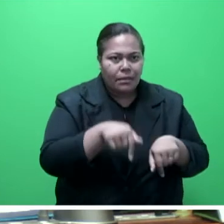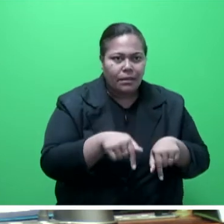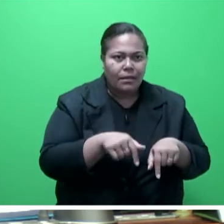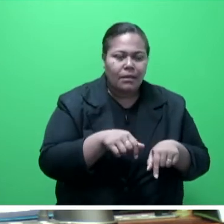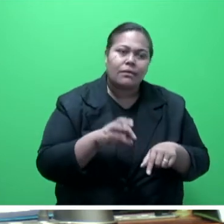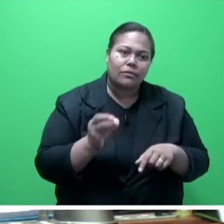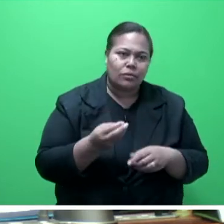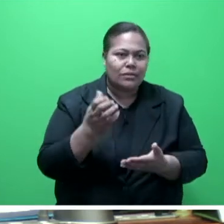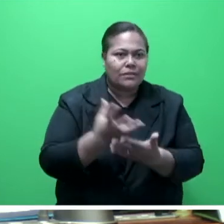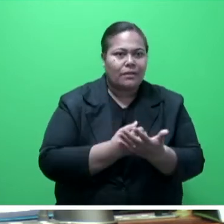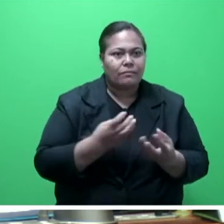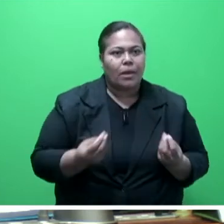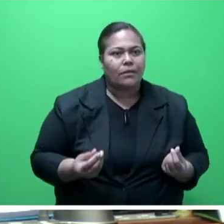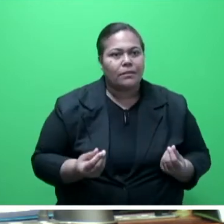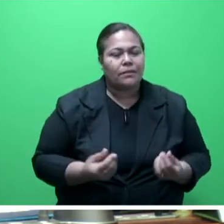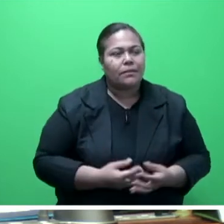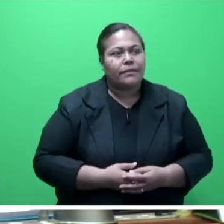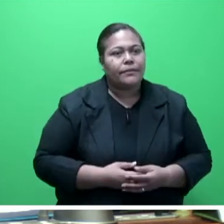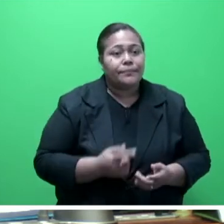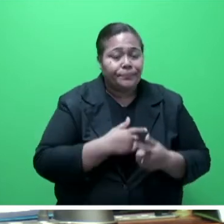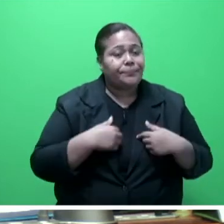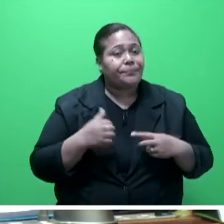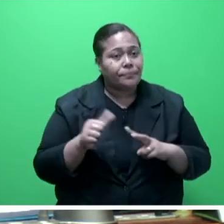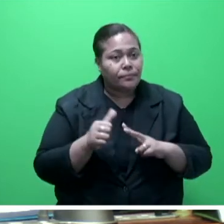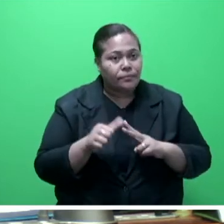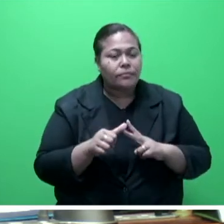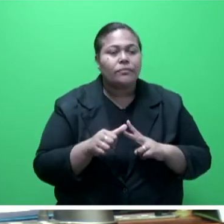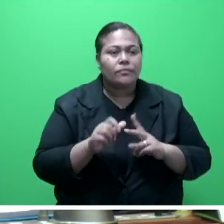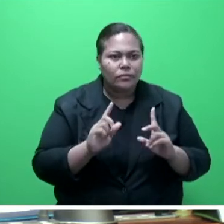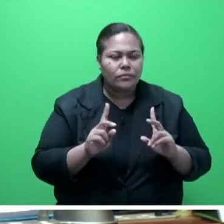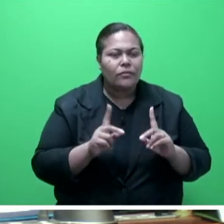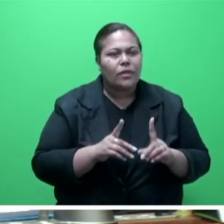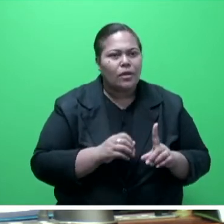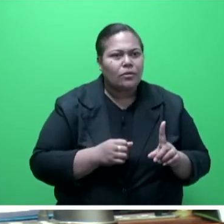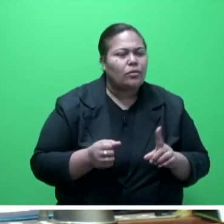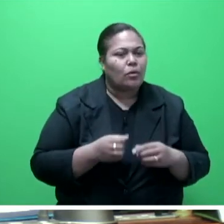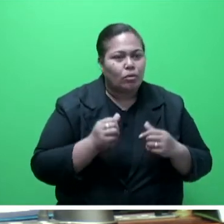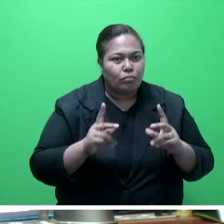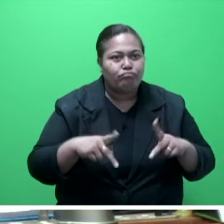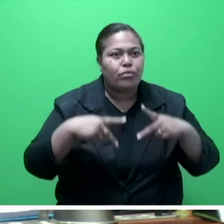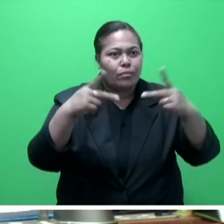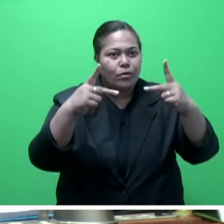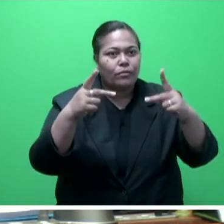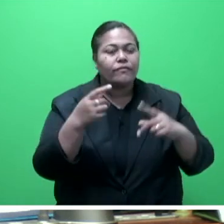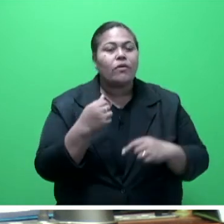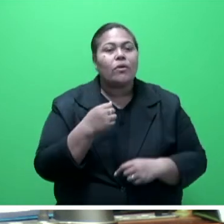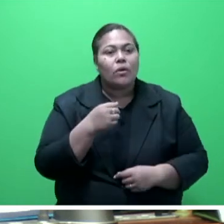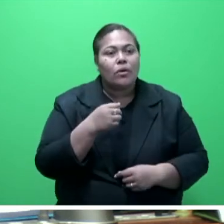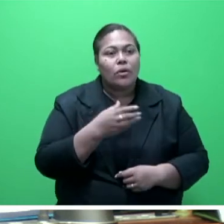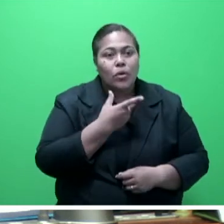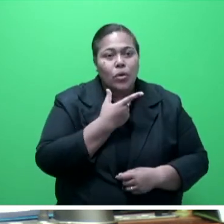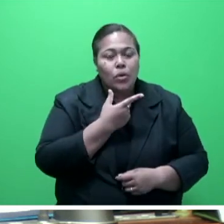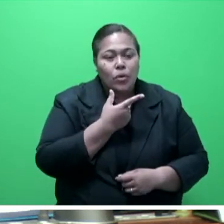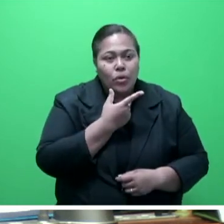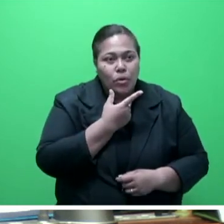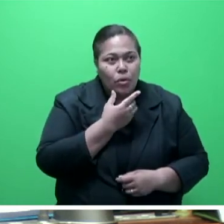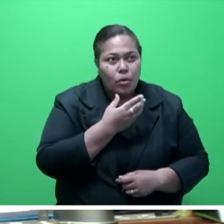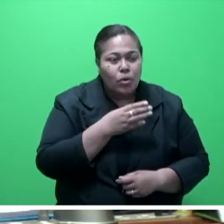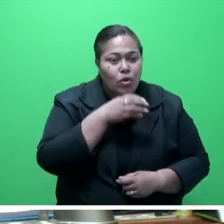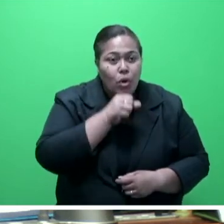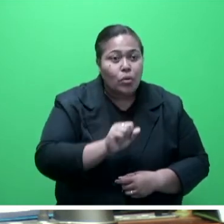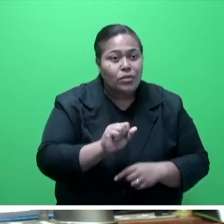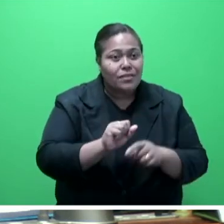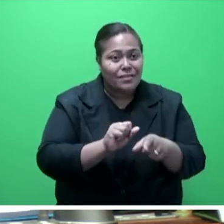similarly, simultaneously, we're also promoting goat. There's a huge market for goat meat locally, and so simultaneously with sheep farms,